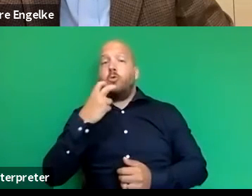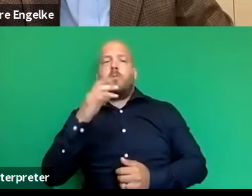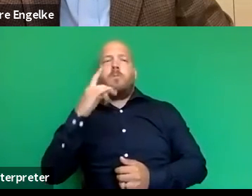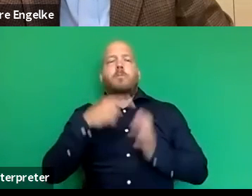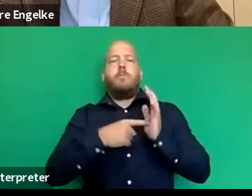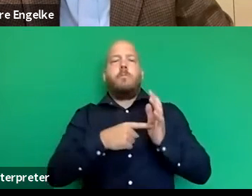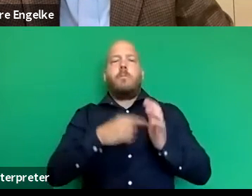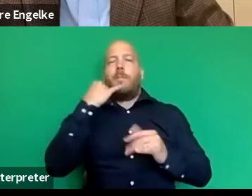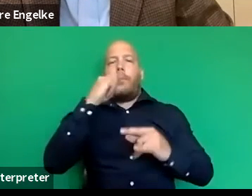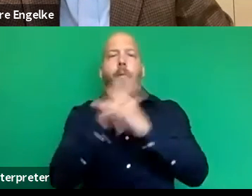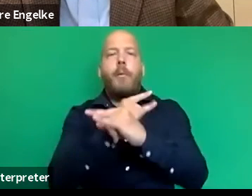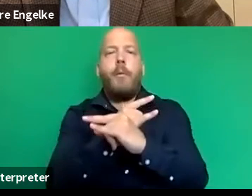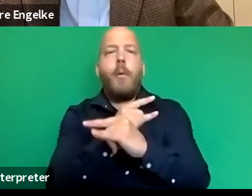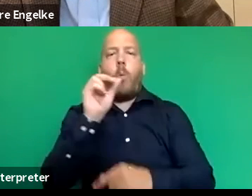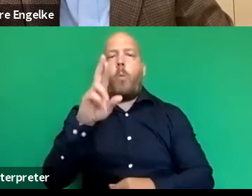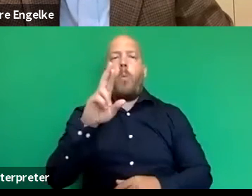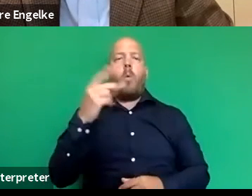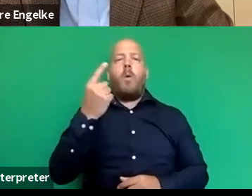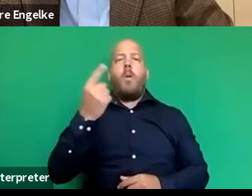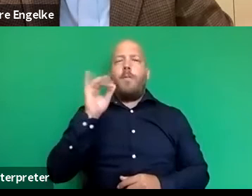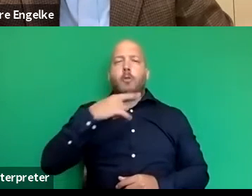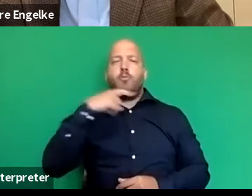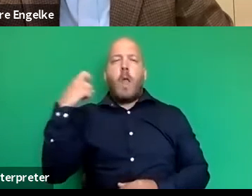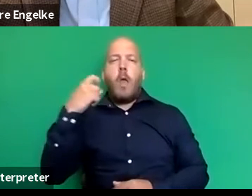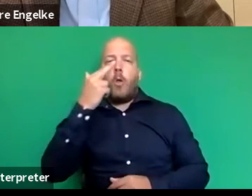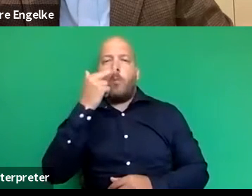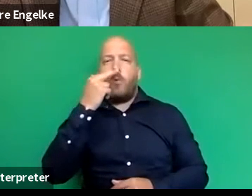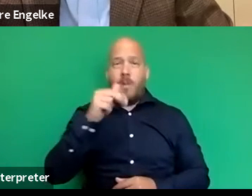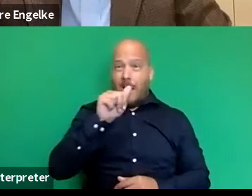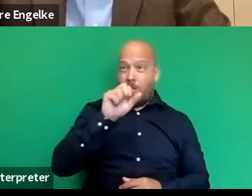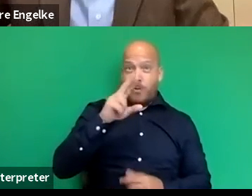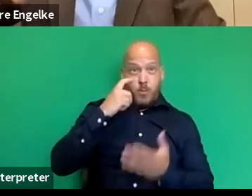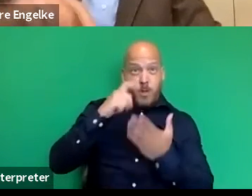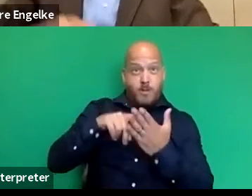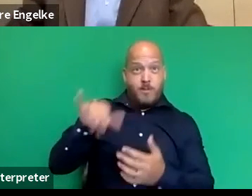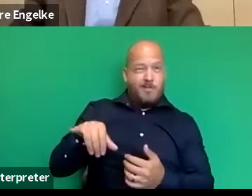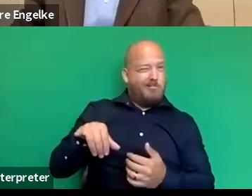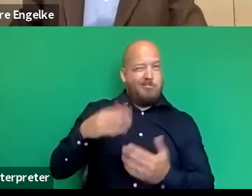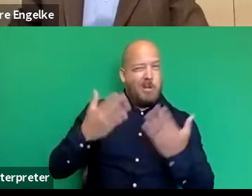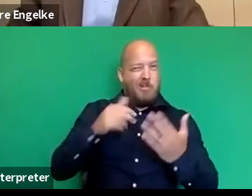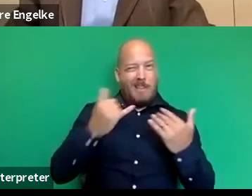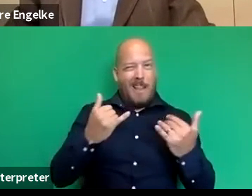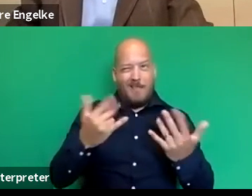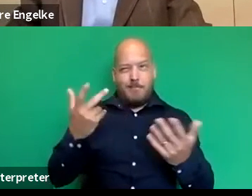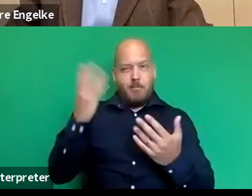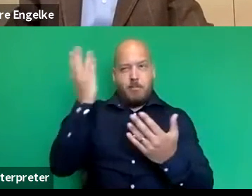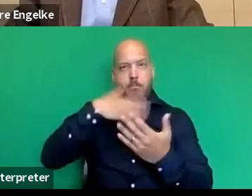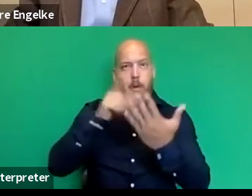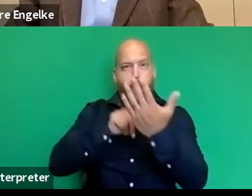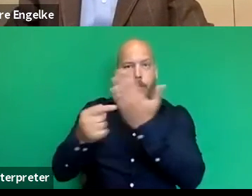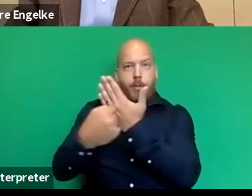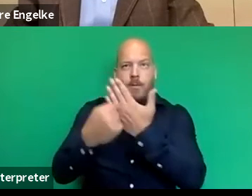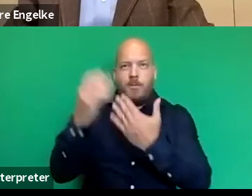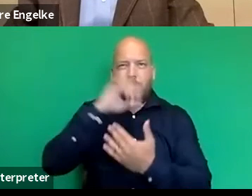that's not something that ASR does now. And, you know, maybe even humans don't do particularly well or